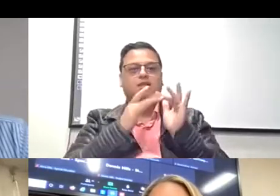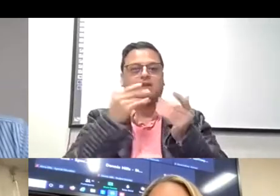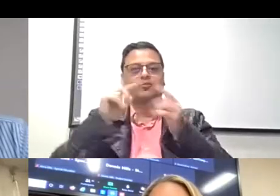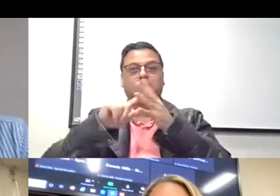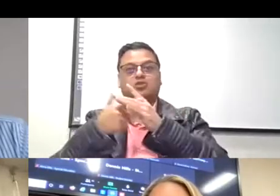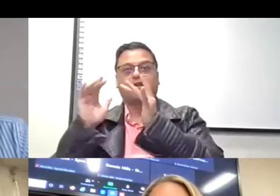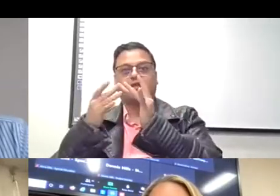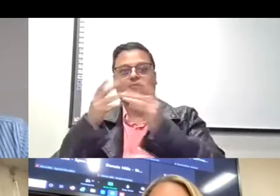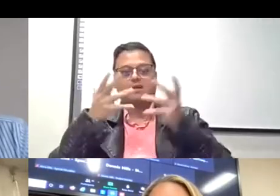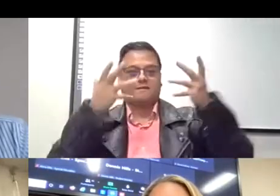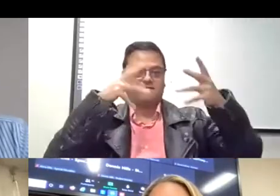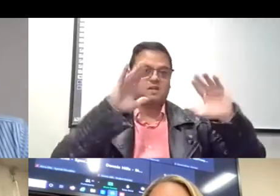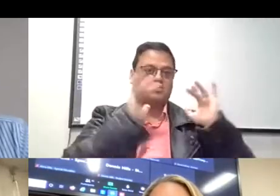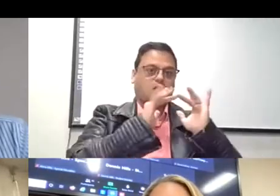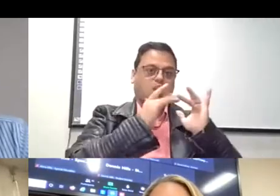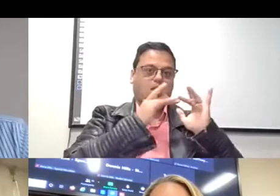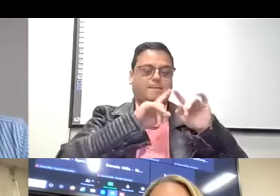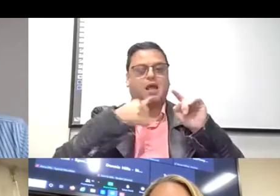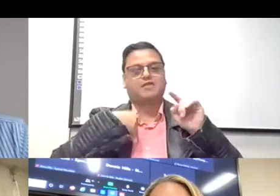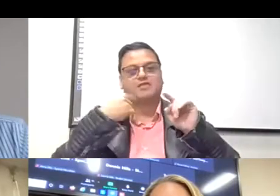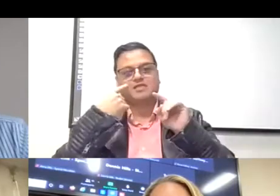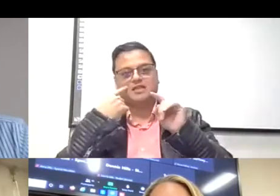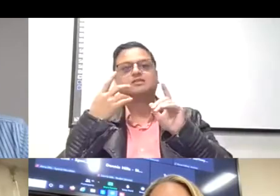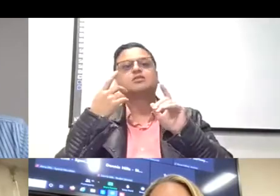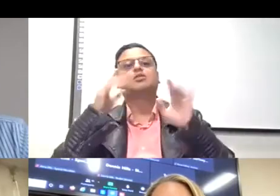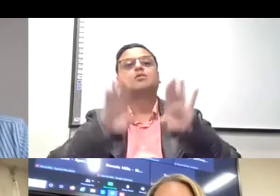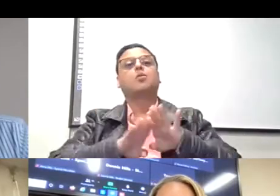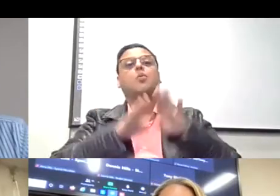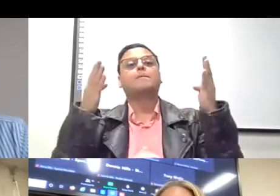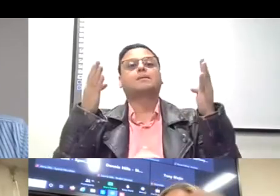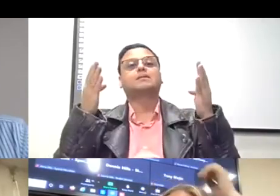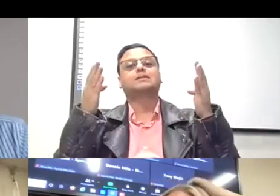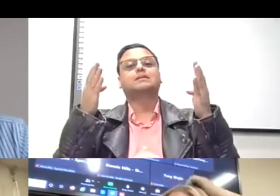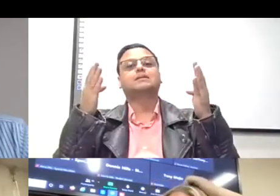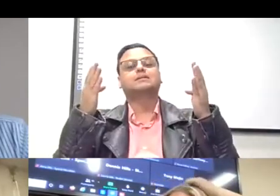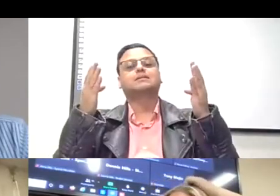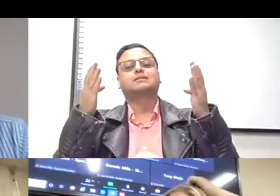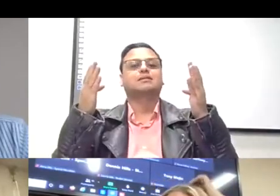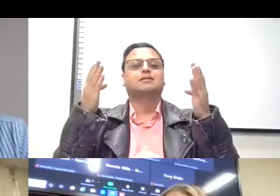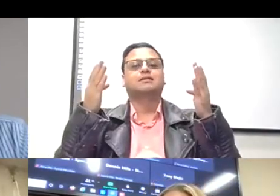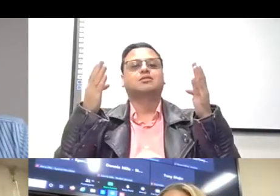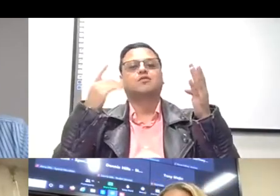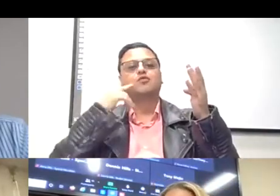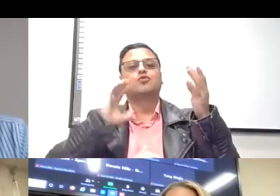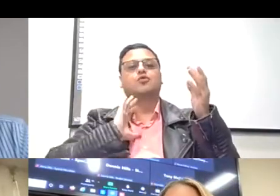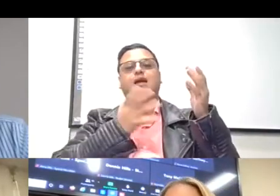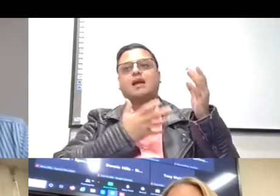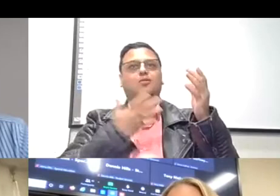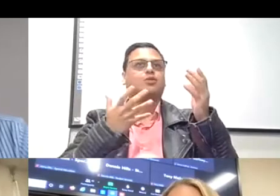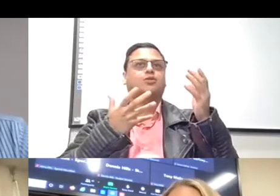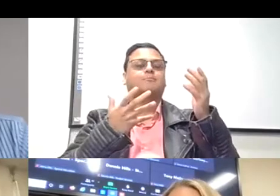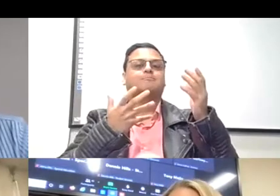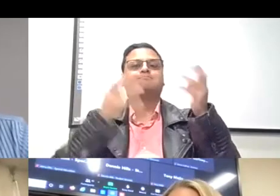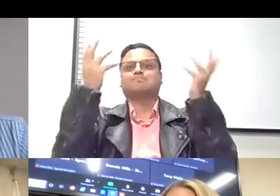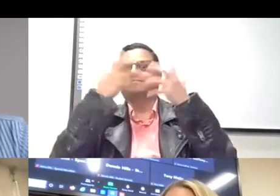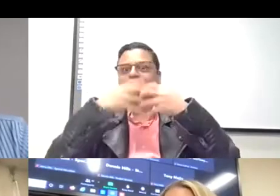maybe we finish online. But I think to be open about it till we kind of get into our groove, until the pandemic